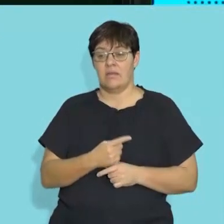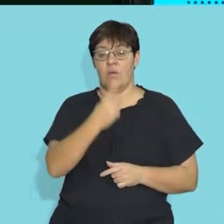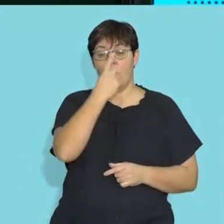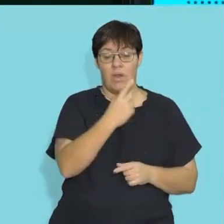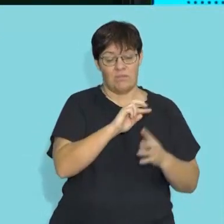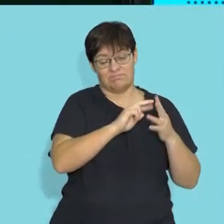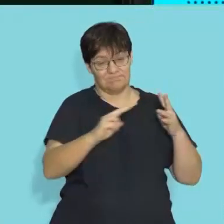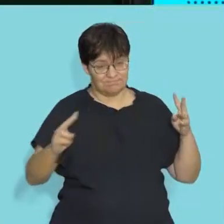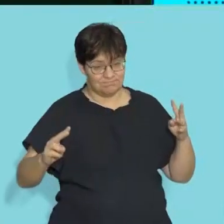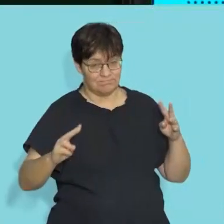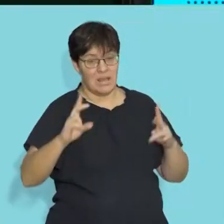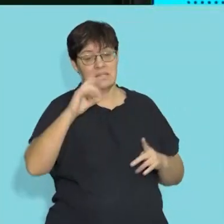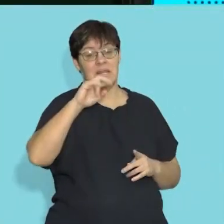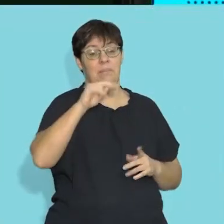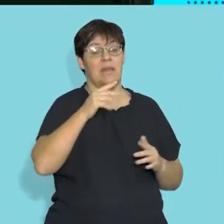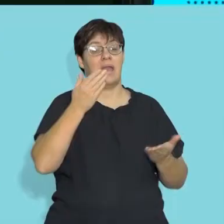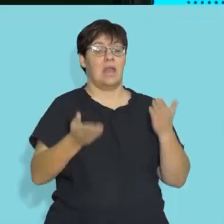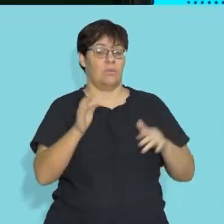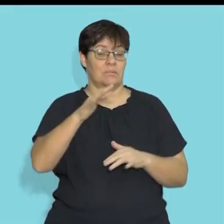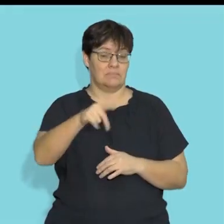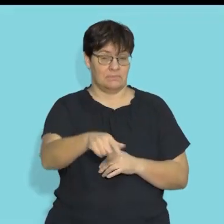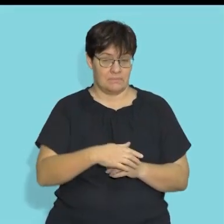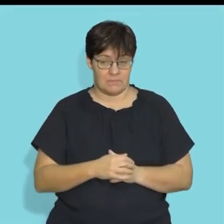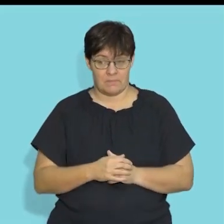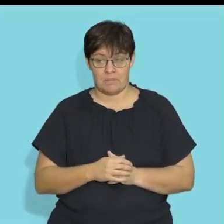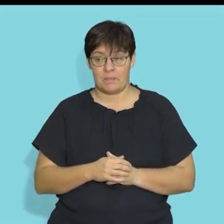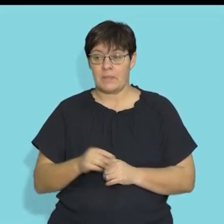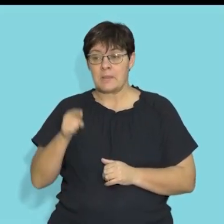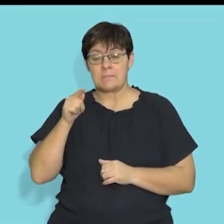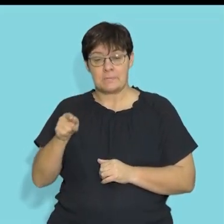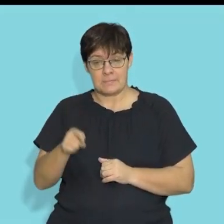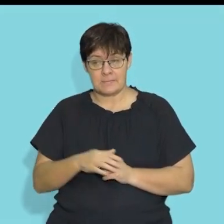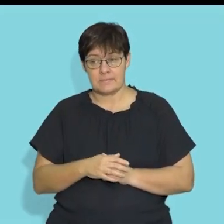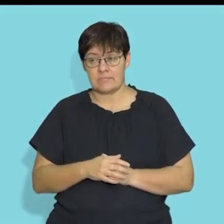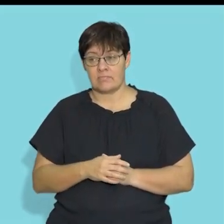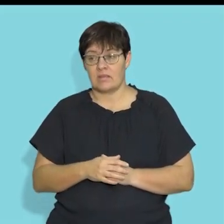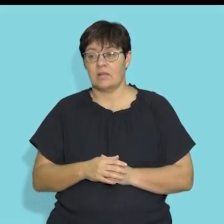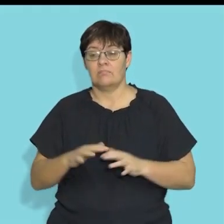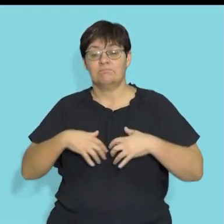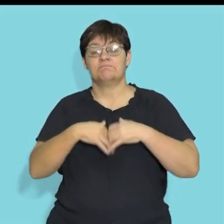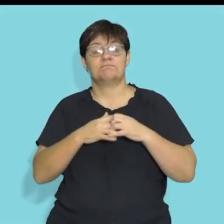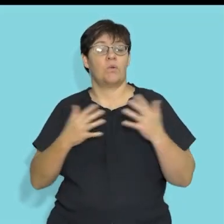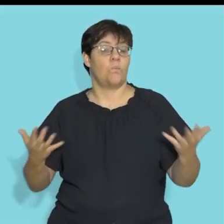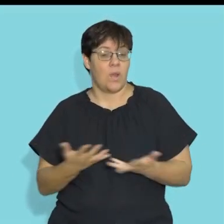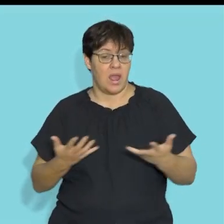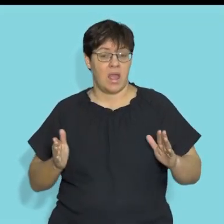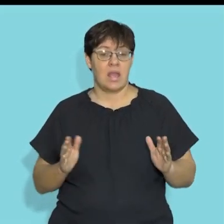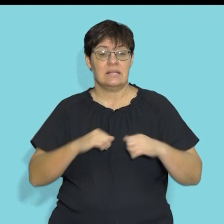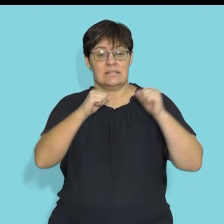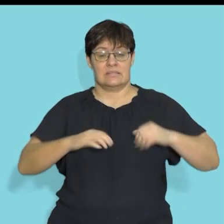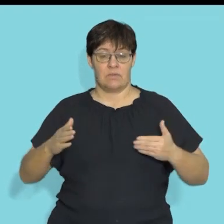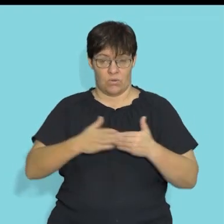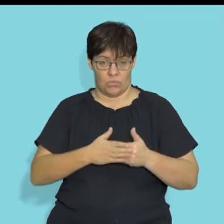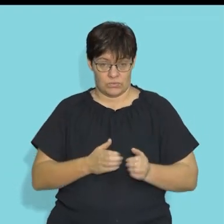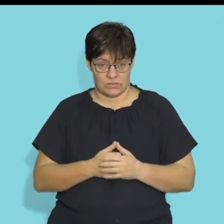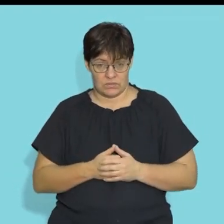the types of dynamic equilibrium. Now, dynamic equilibrium is established in a closed system